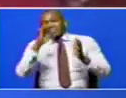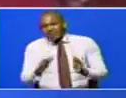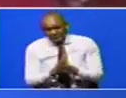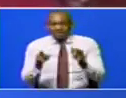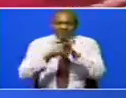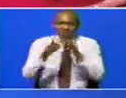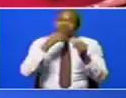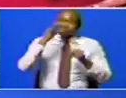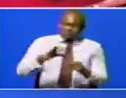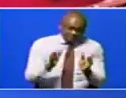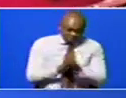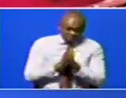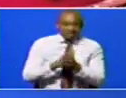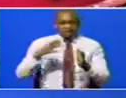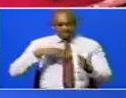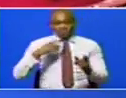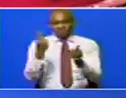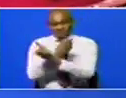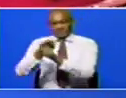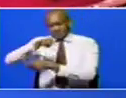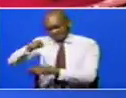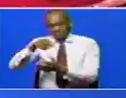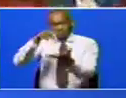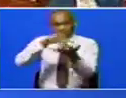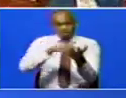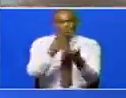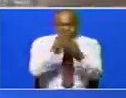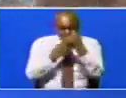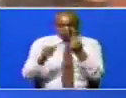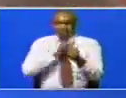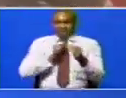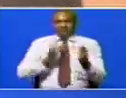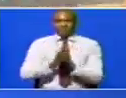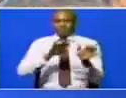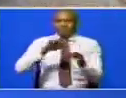deputy speakers, and the holders of other key positions in the two houses.